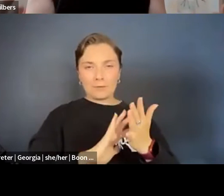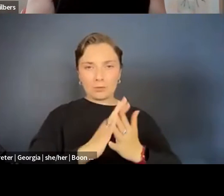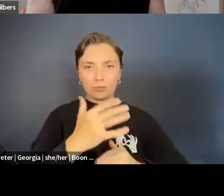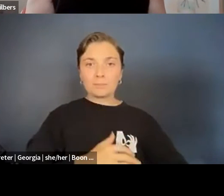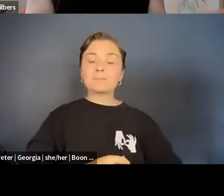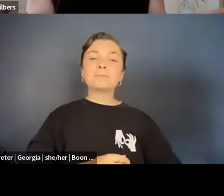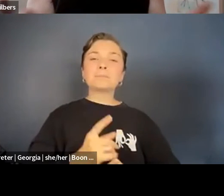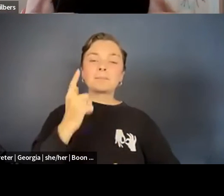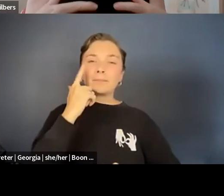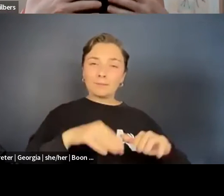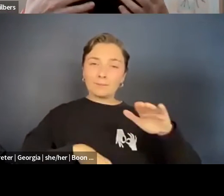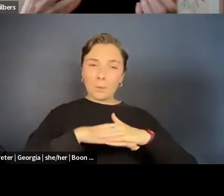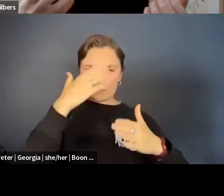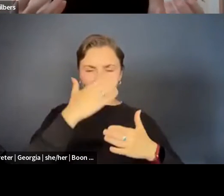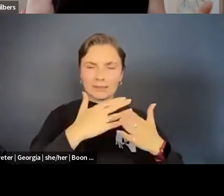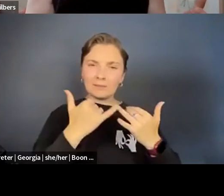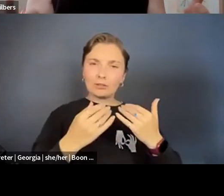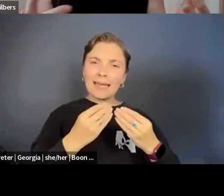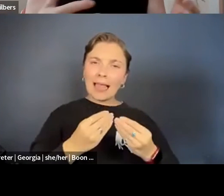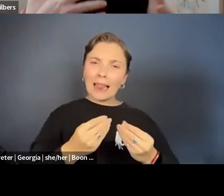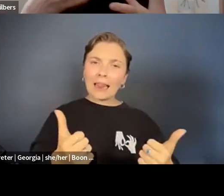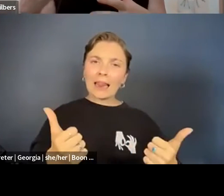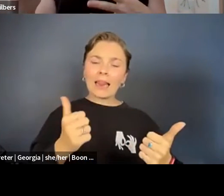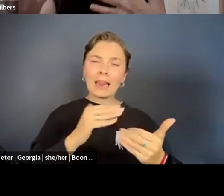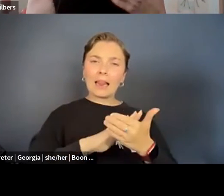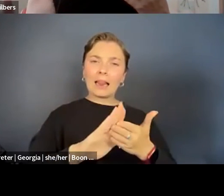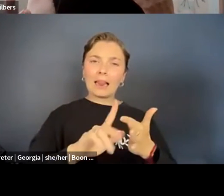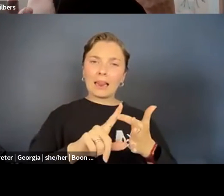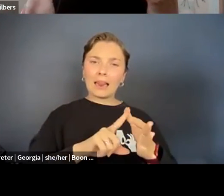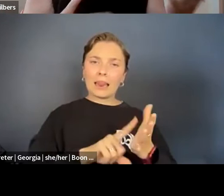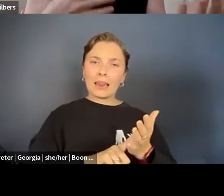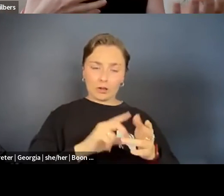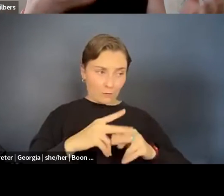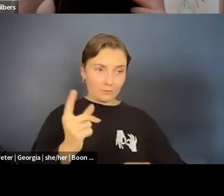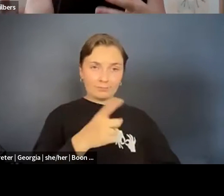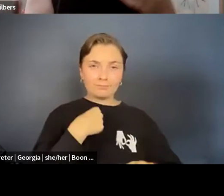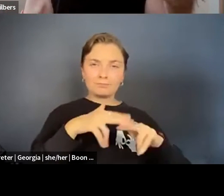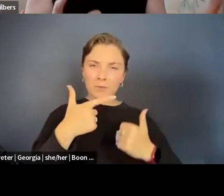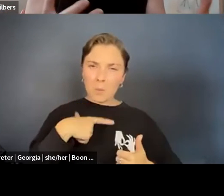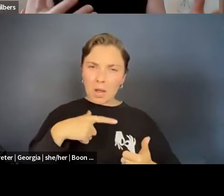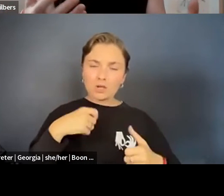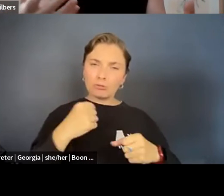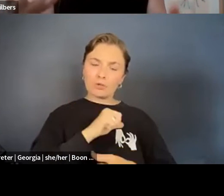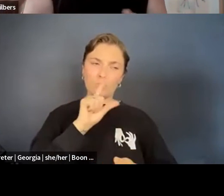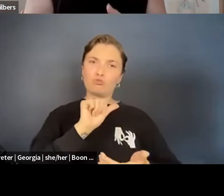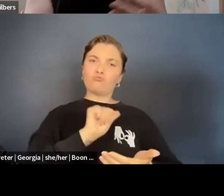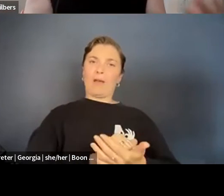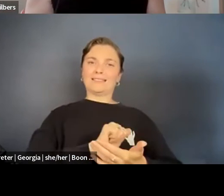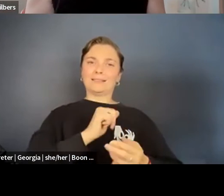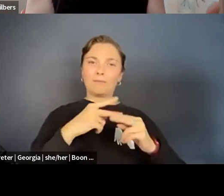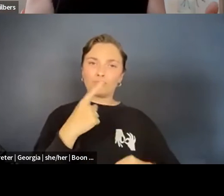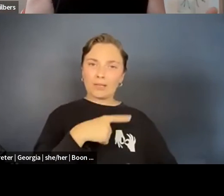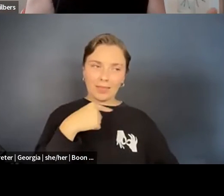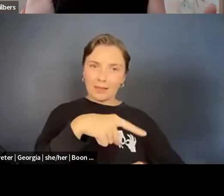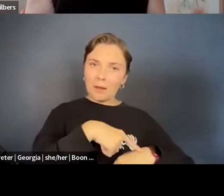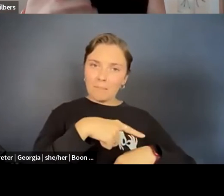whole experience was very healing for our family, and it enabled us to create what was right for us in the